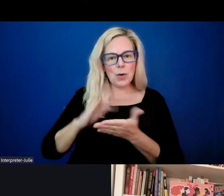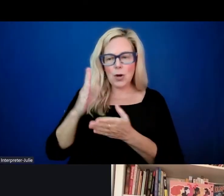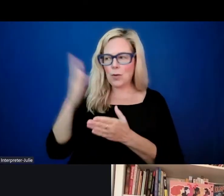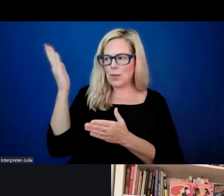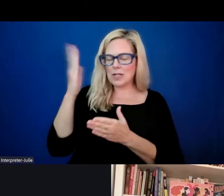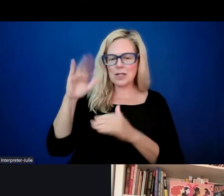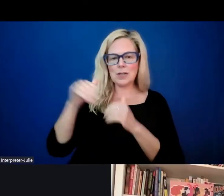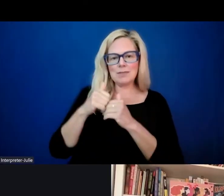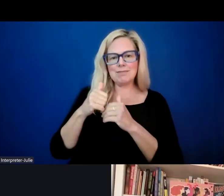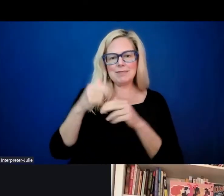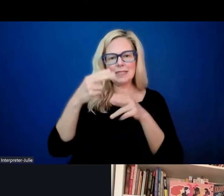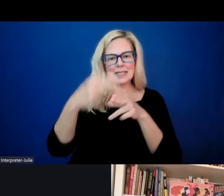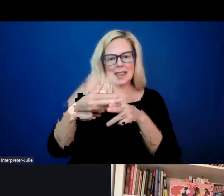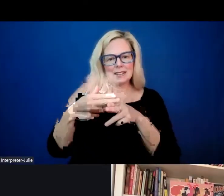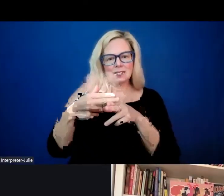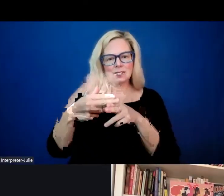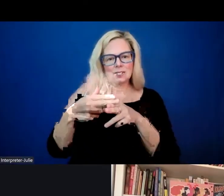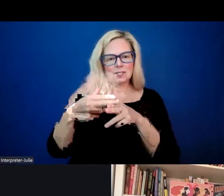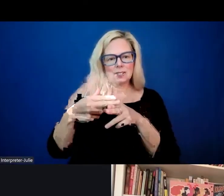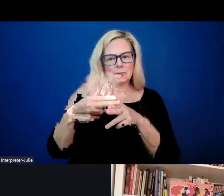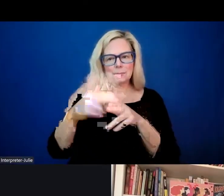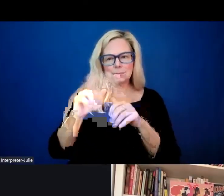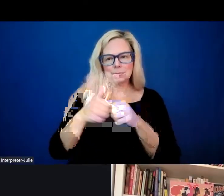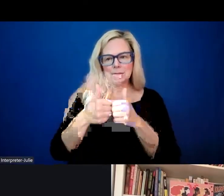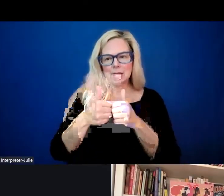How Provider